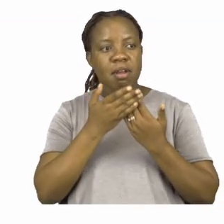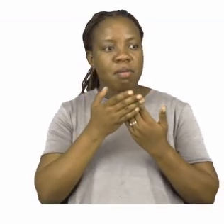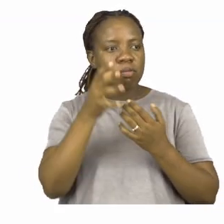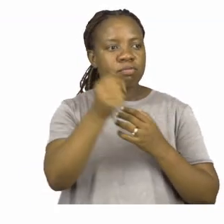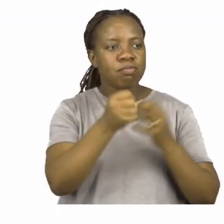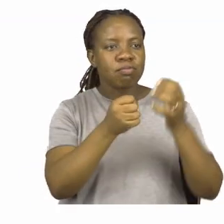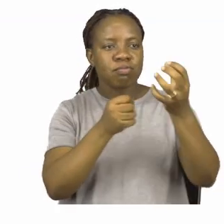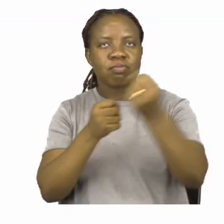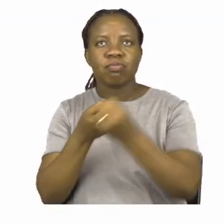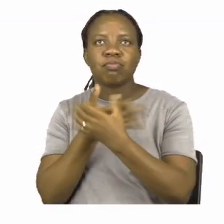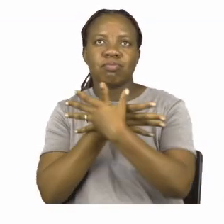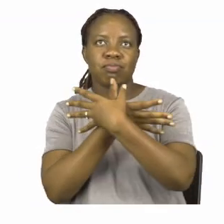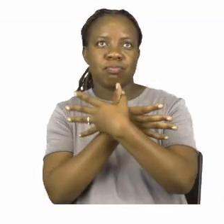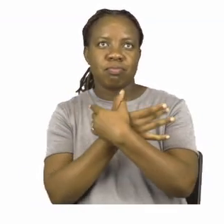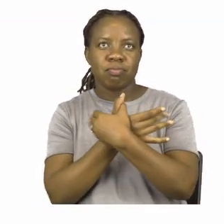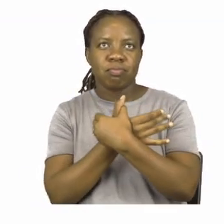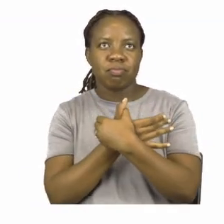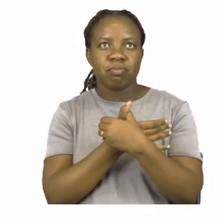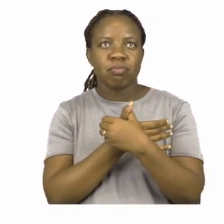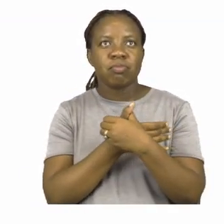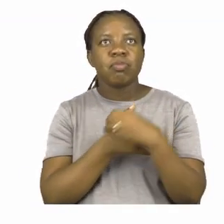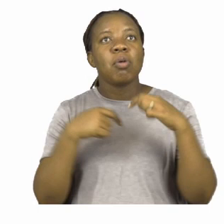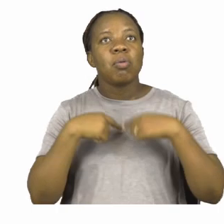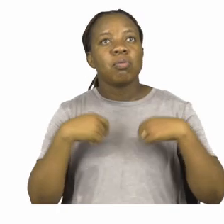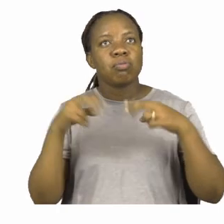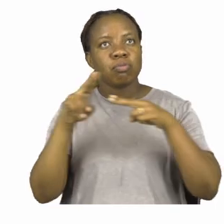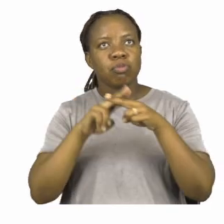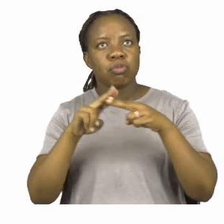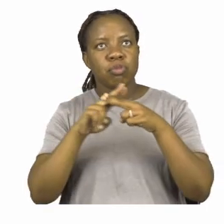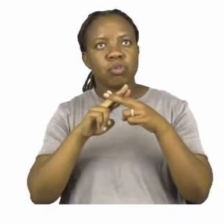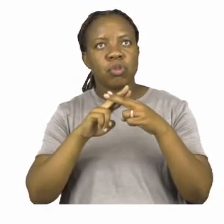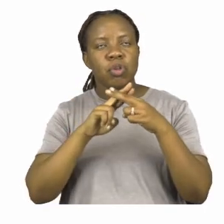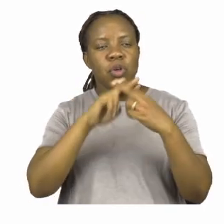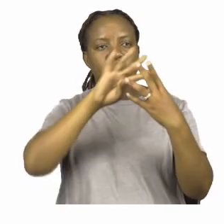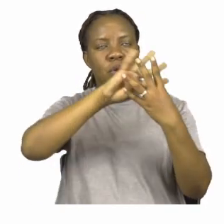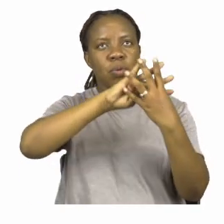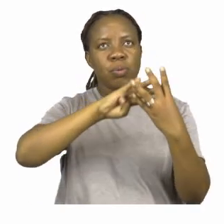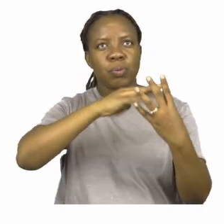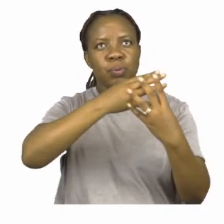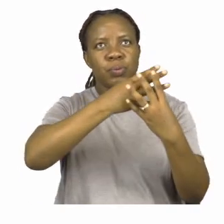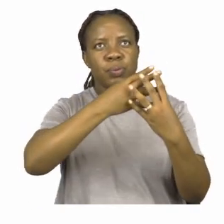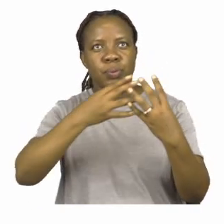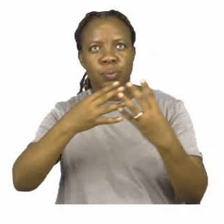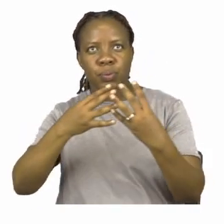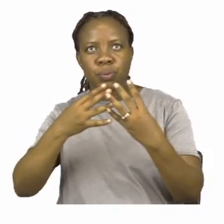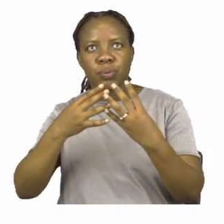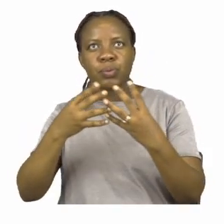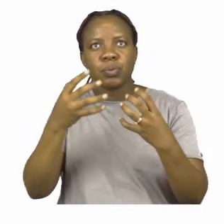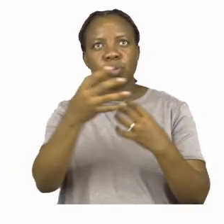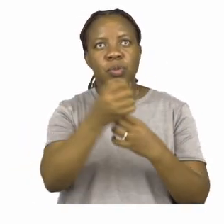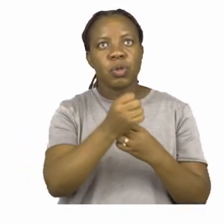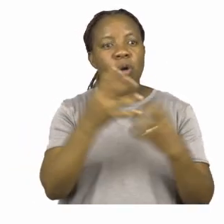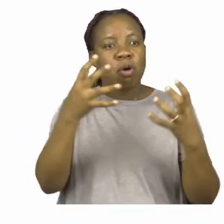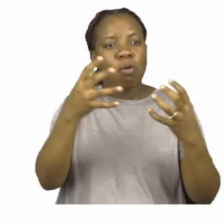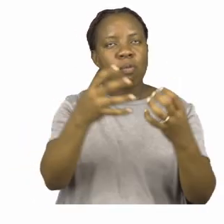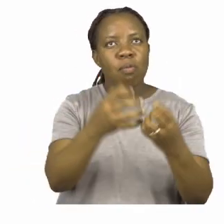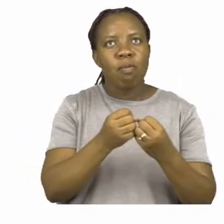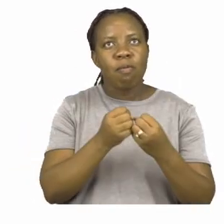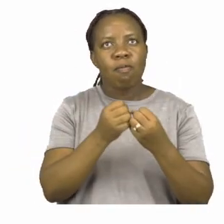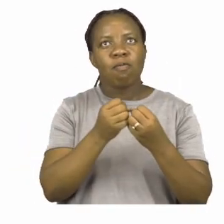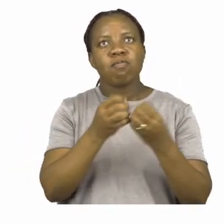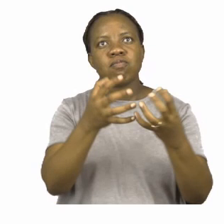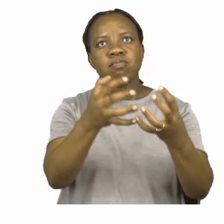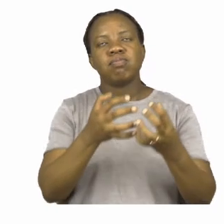butterflies. We used a net to catch them. We caught 5